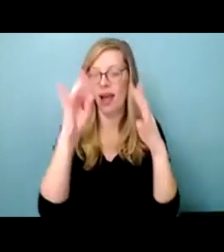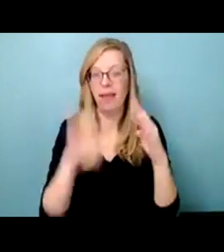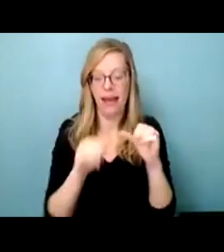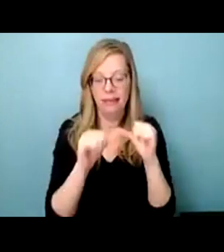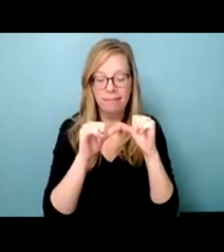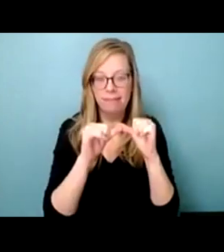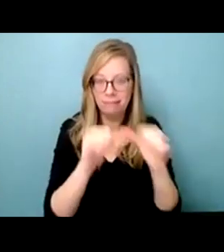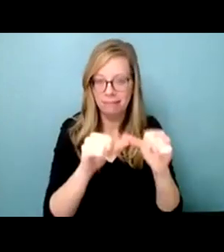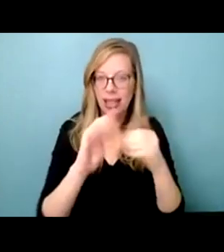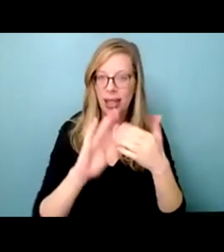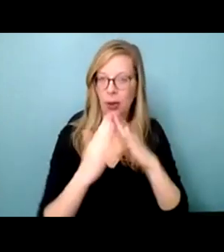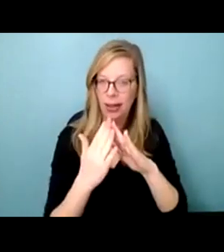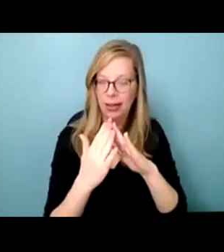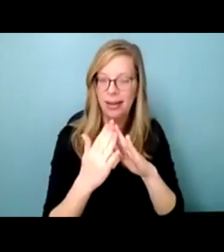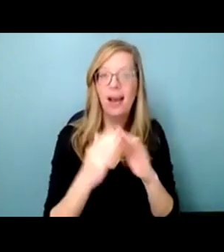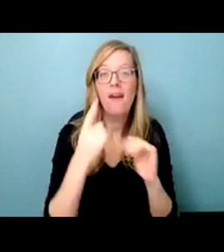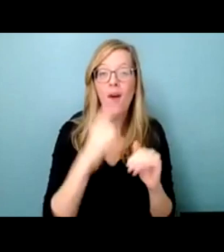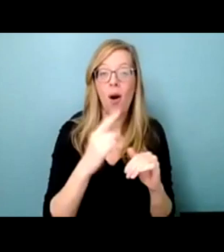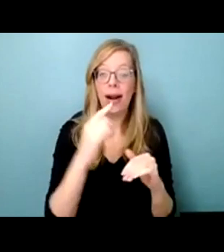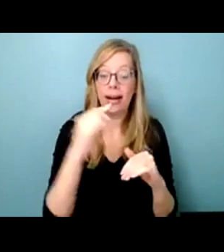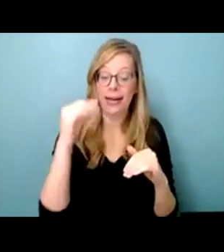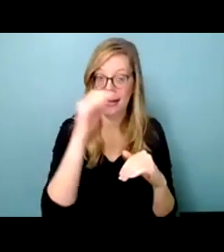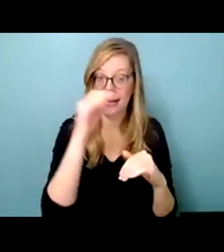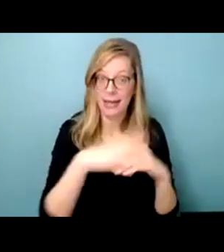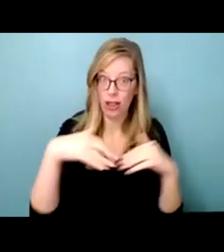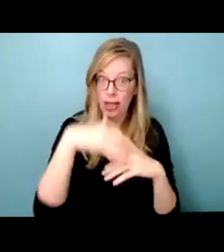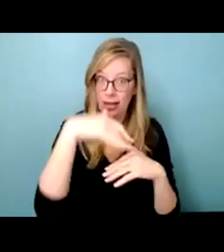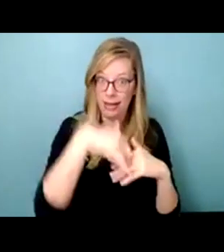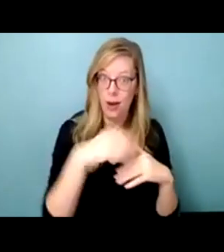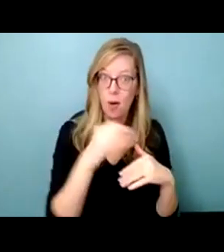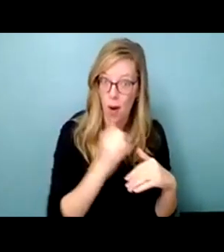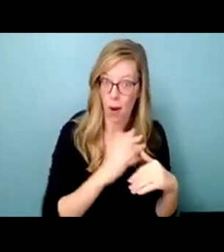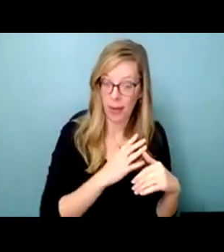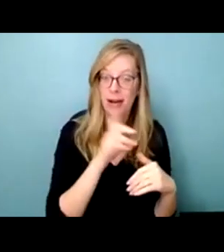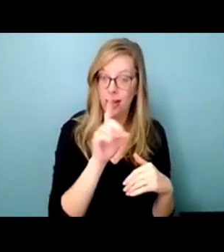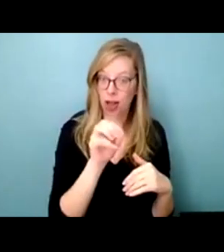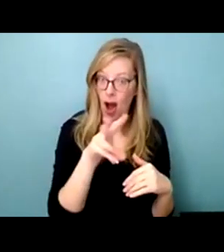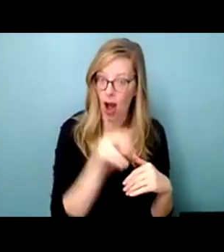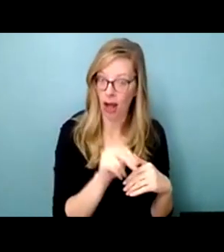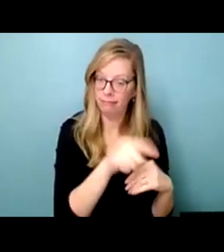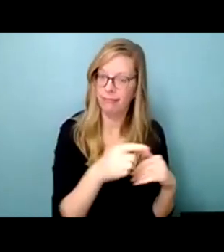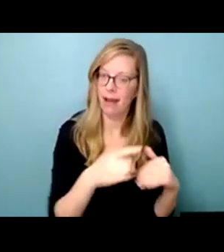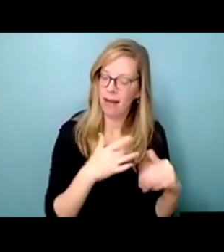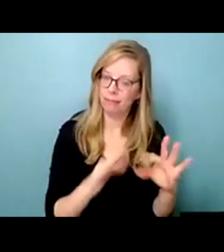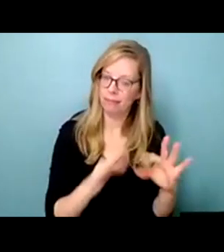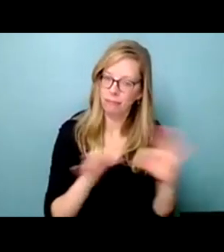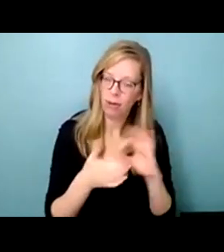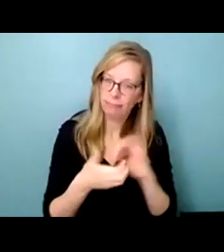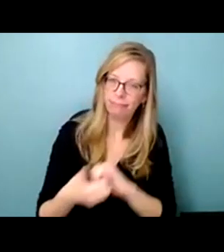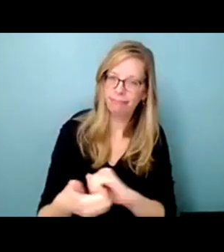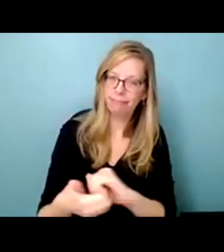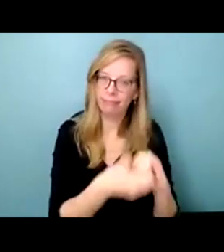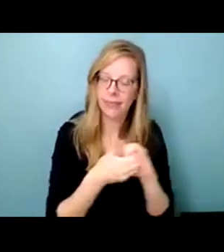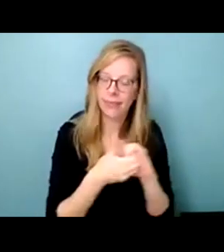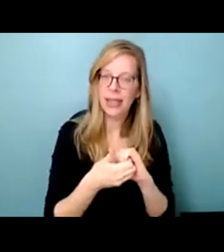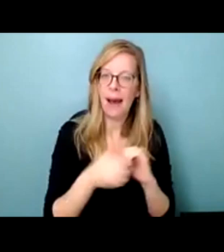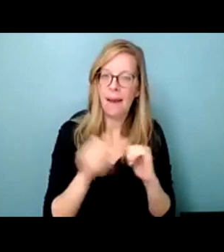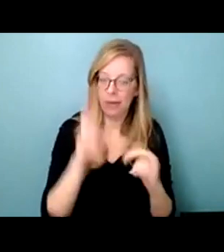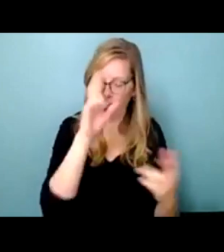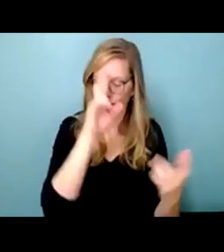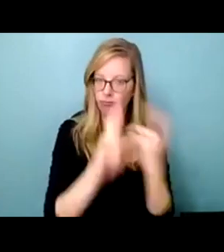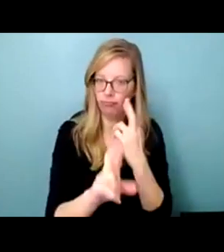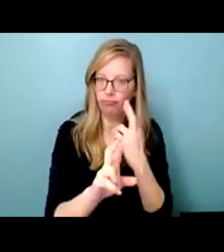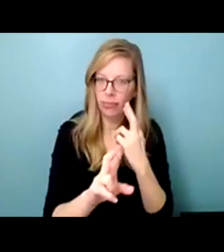sustainable way. As an Indigenous woman, Dawn values collaboration and is passionate about community building by fostering respectful relationships